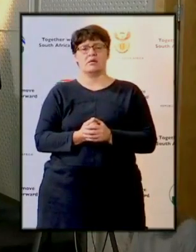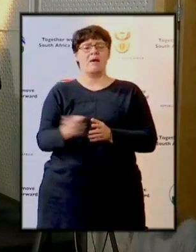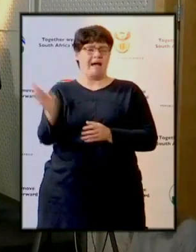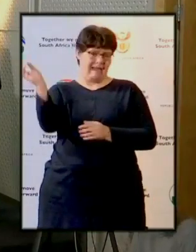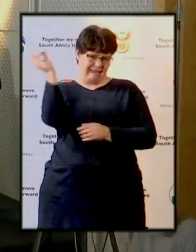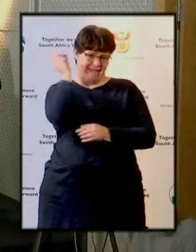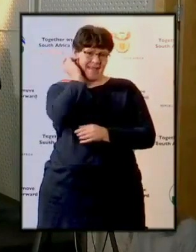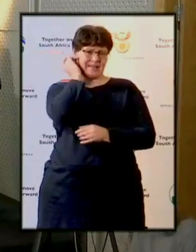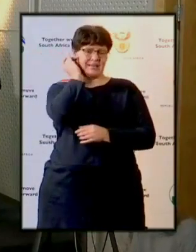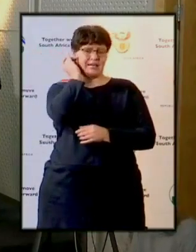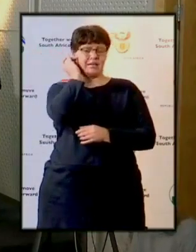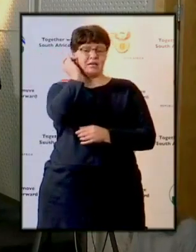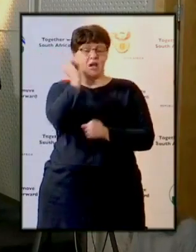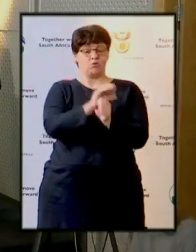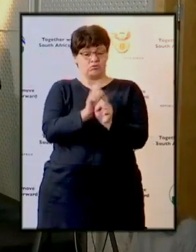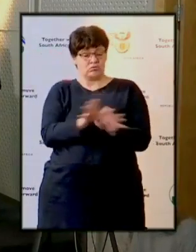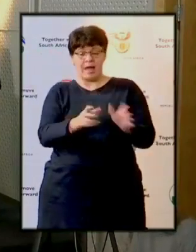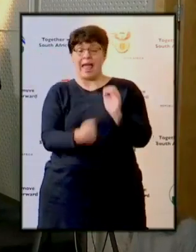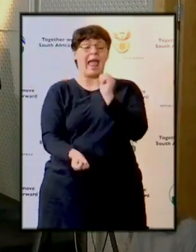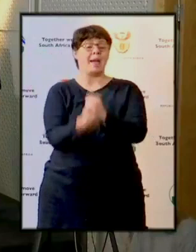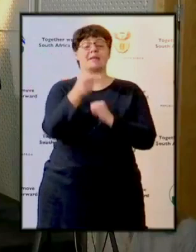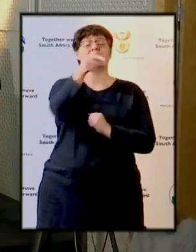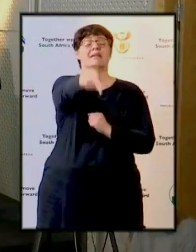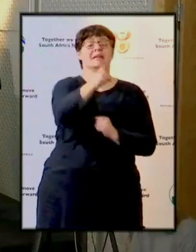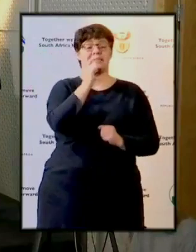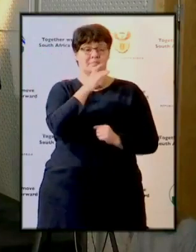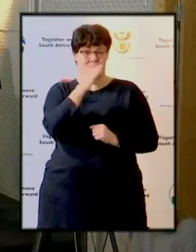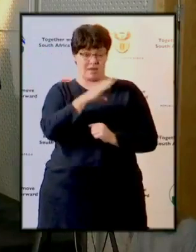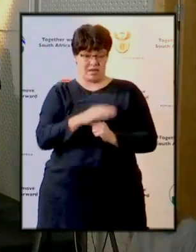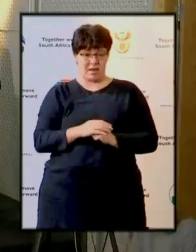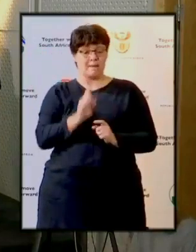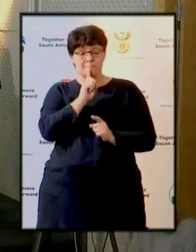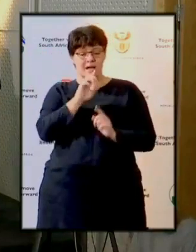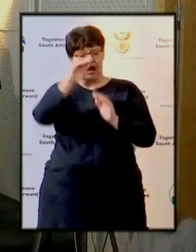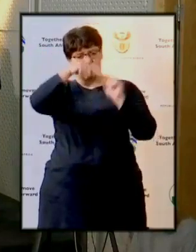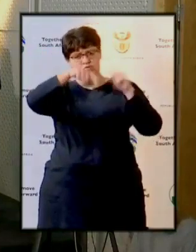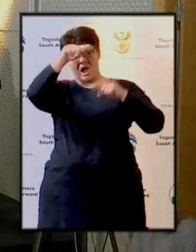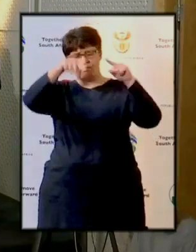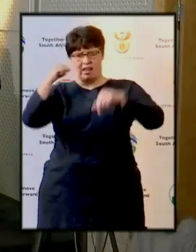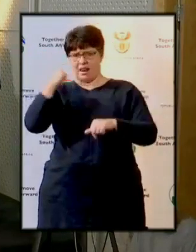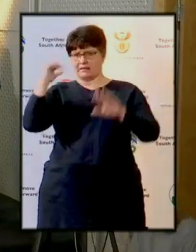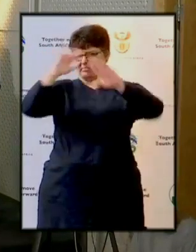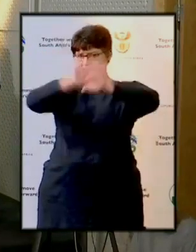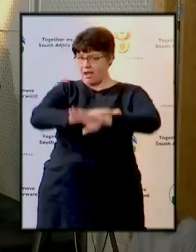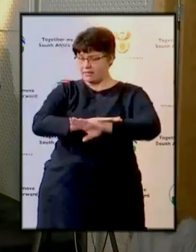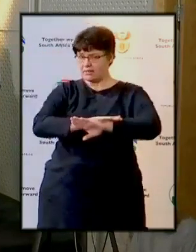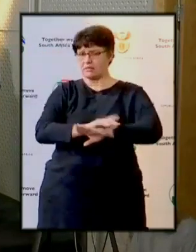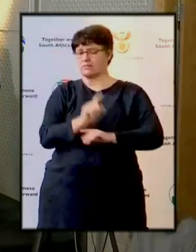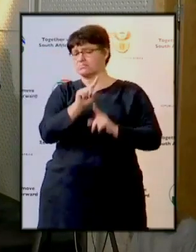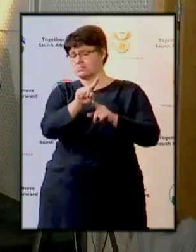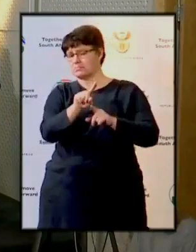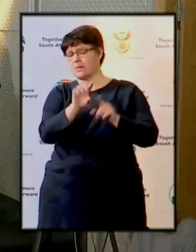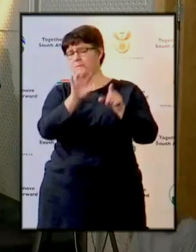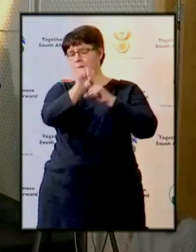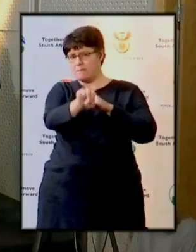have heard that the peak of our epidemic will be in September, but the graph the graphs of yesterday's presentation, assuming they're referring